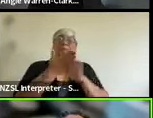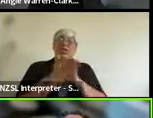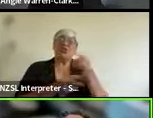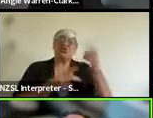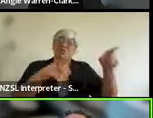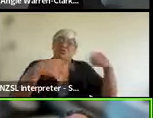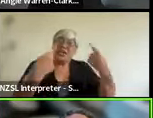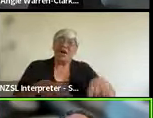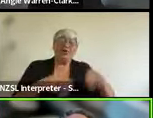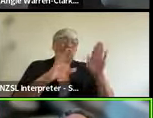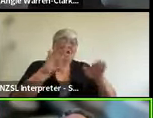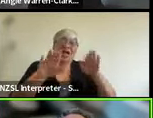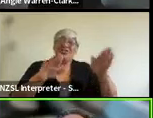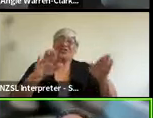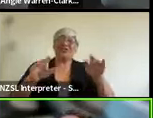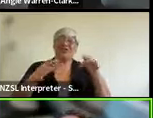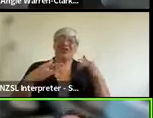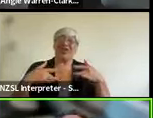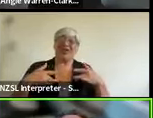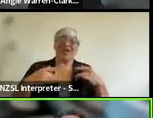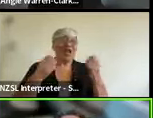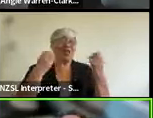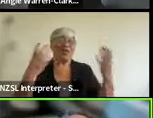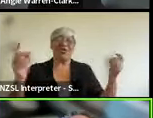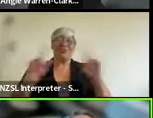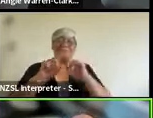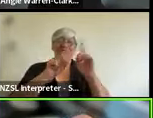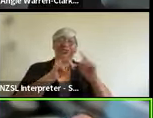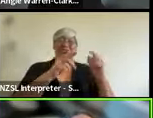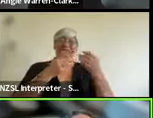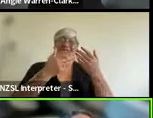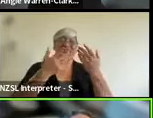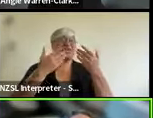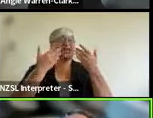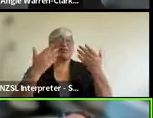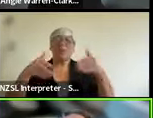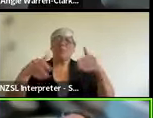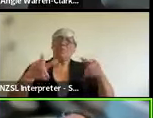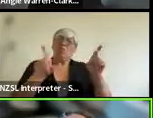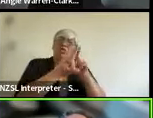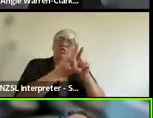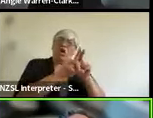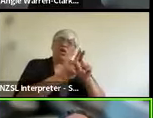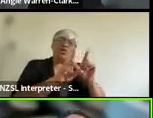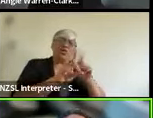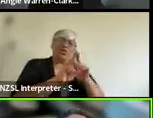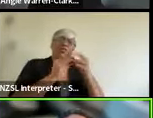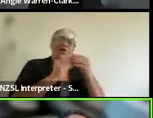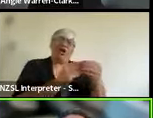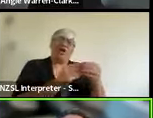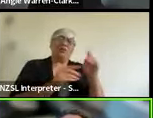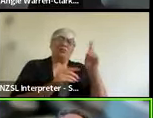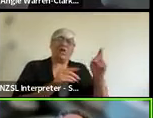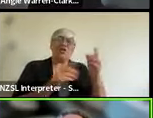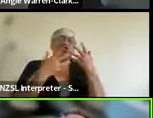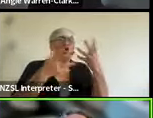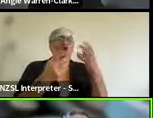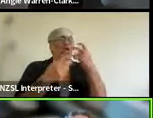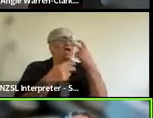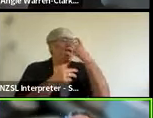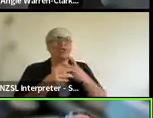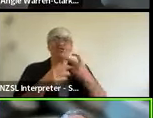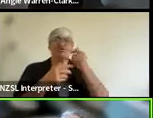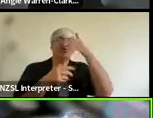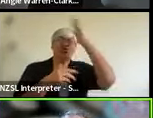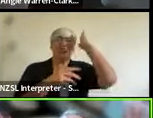touch and tactile explore many of the exhibits, under exhibition, of course. But these included ancient Greek sculptures. We're talking thousands